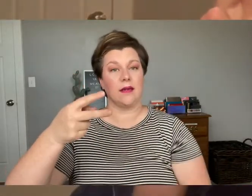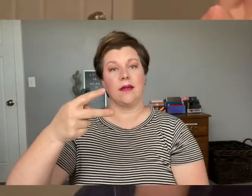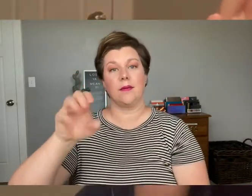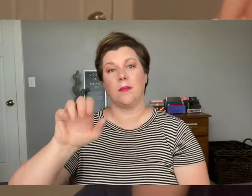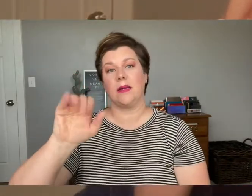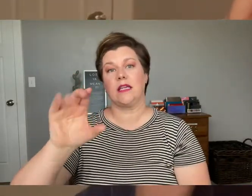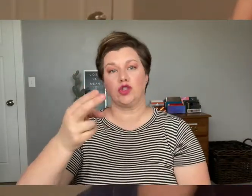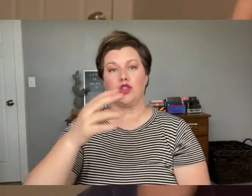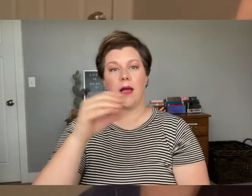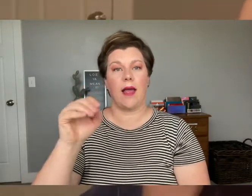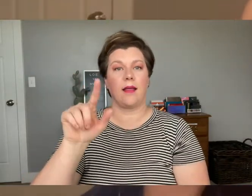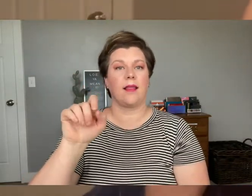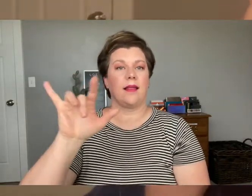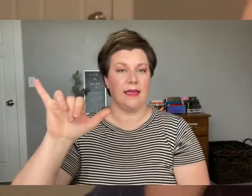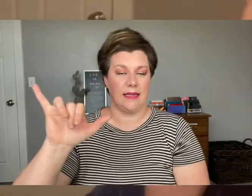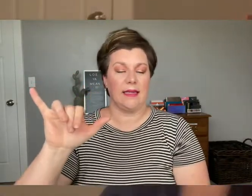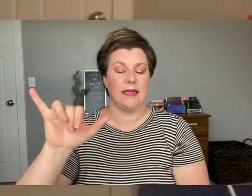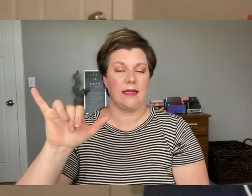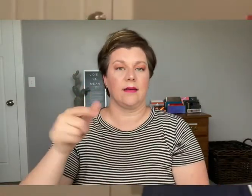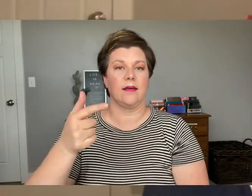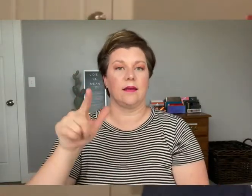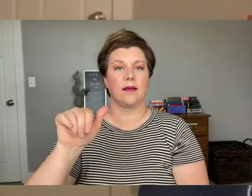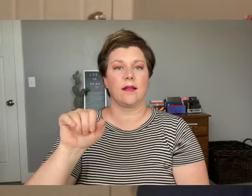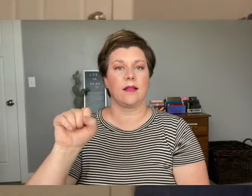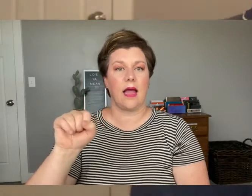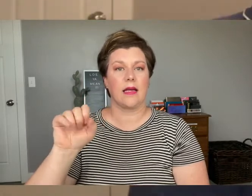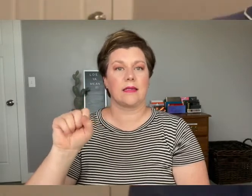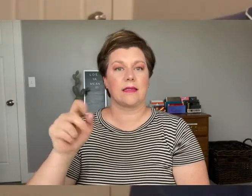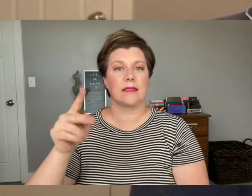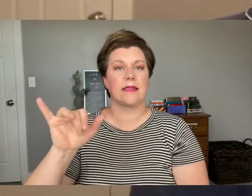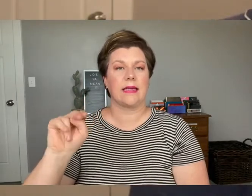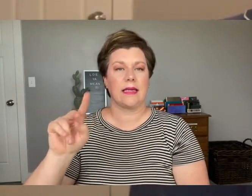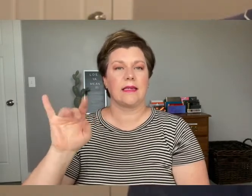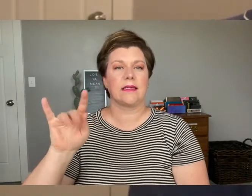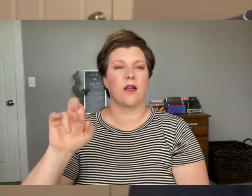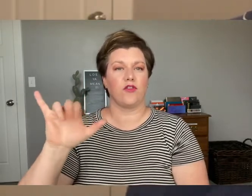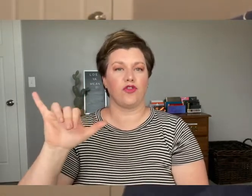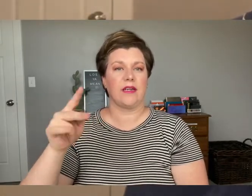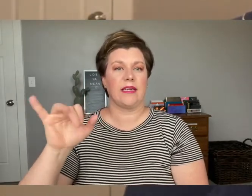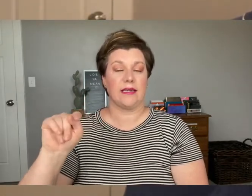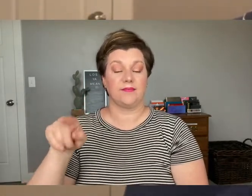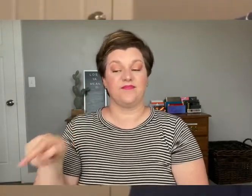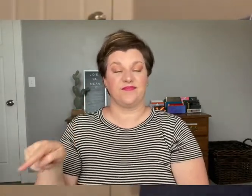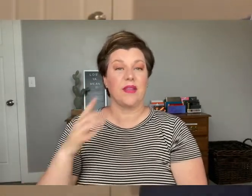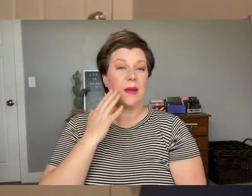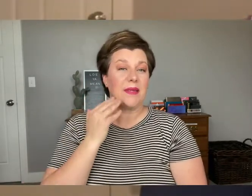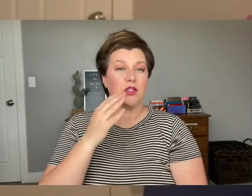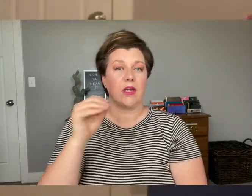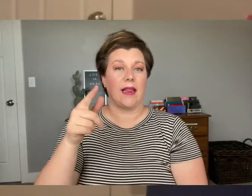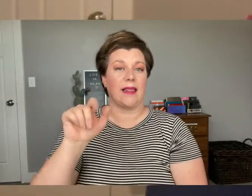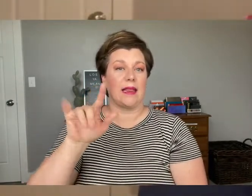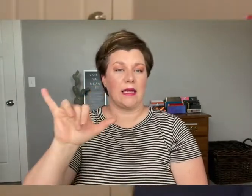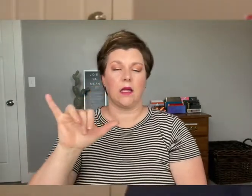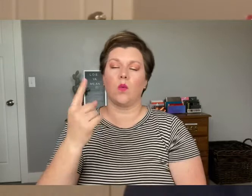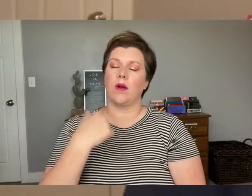be breaking open my Peach and Lily Glass Skin Discovery Kit. Peach and Lily